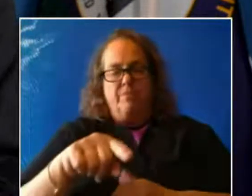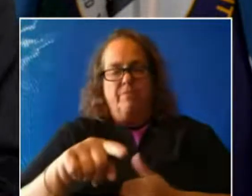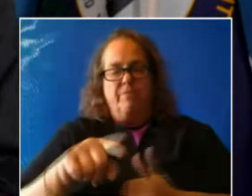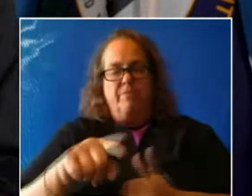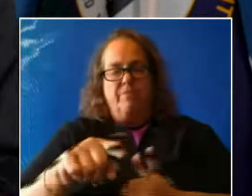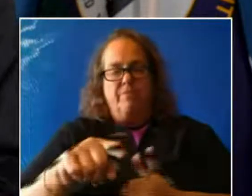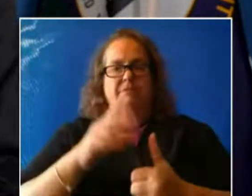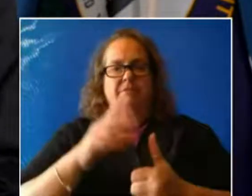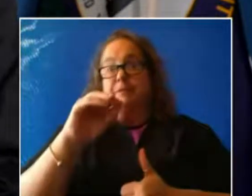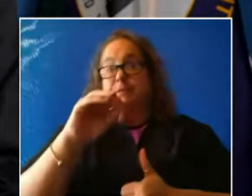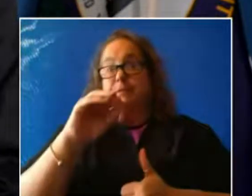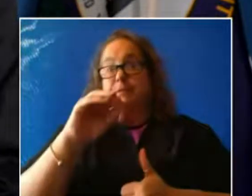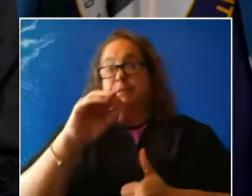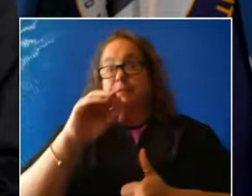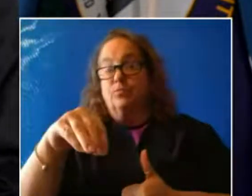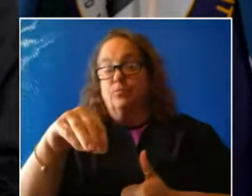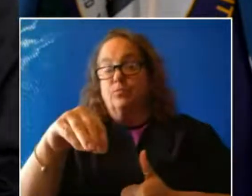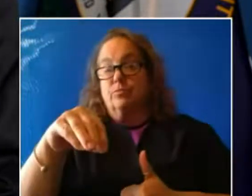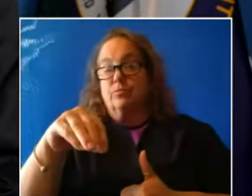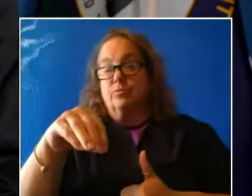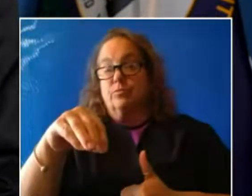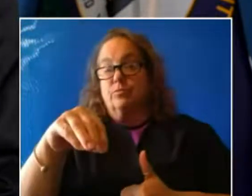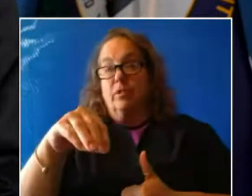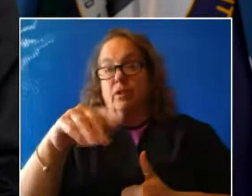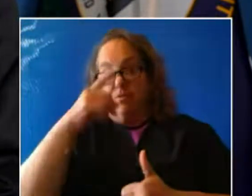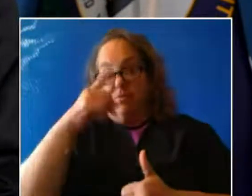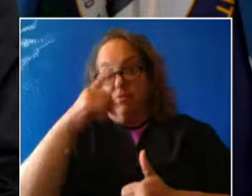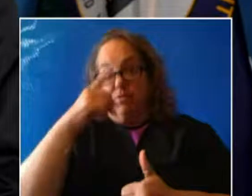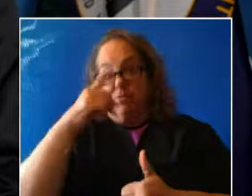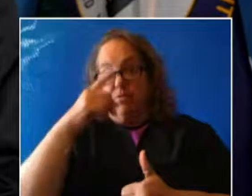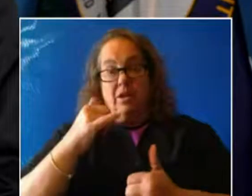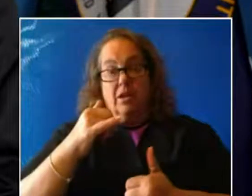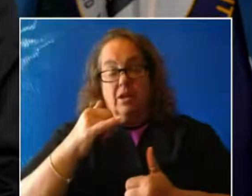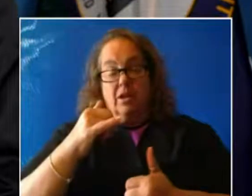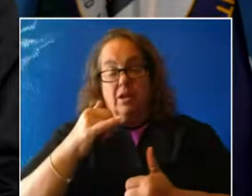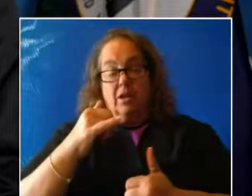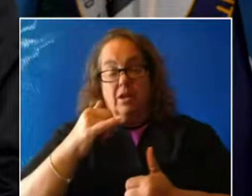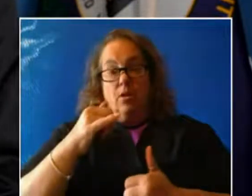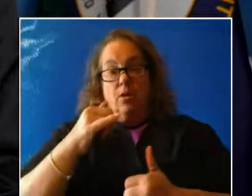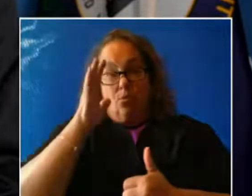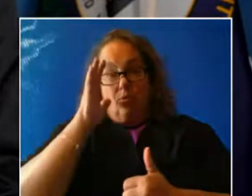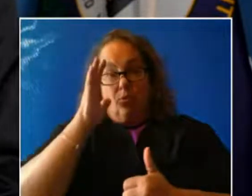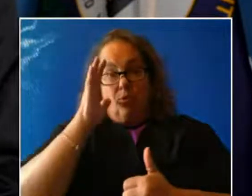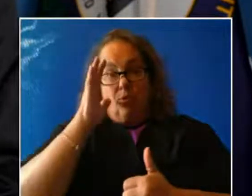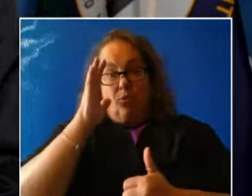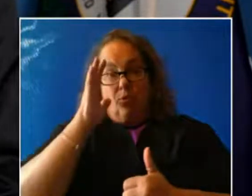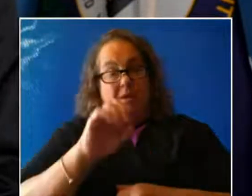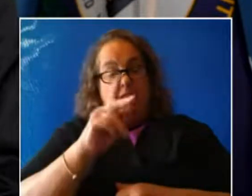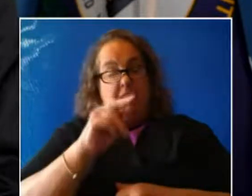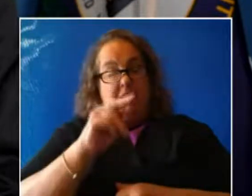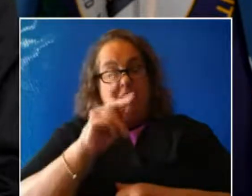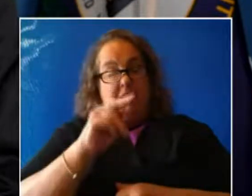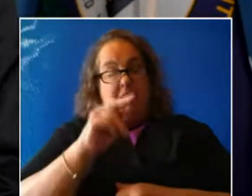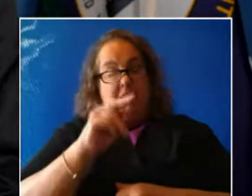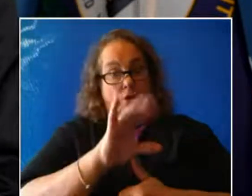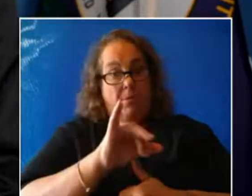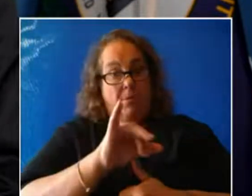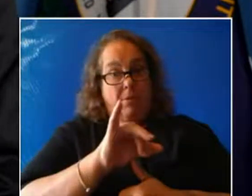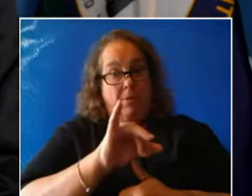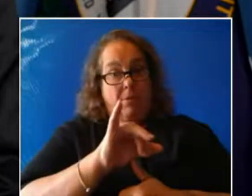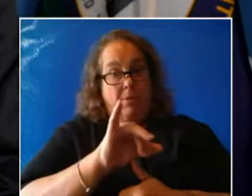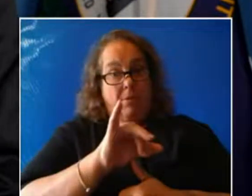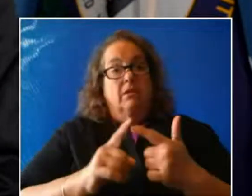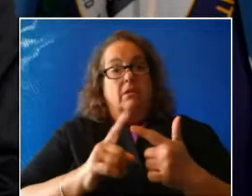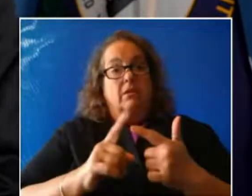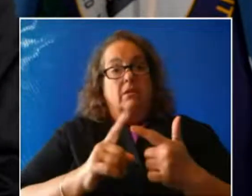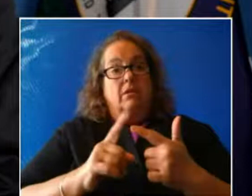announced today, will that include the Kentucky Derby? That's the first one. My second one is we haven't heard about this much for a while. Early on